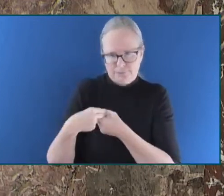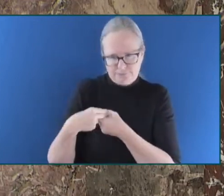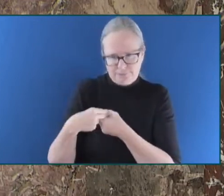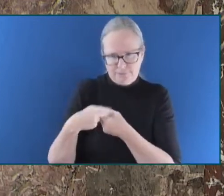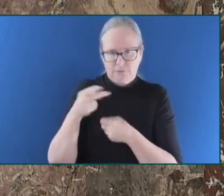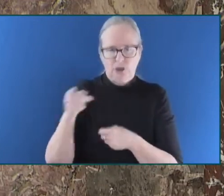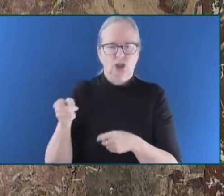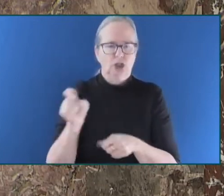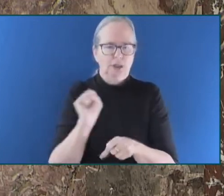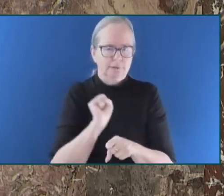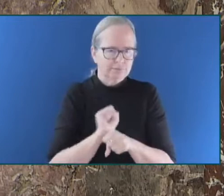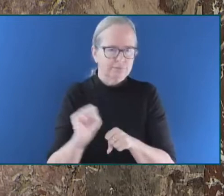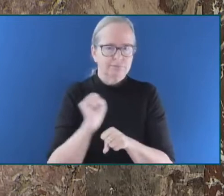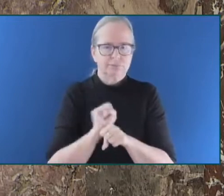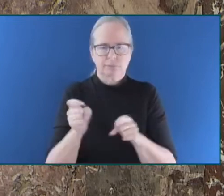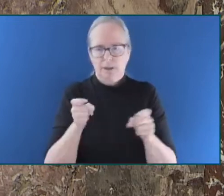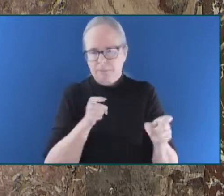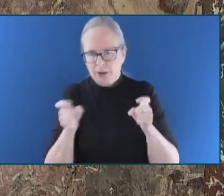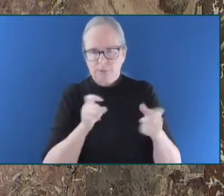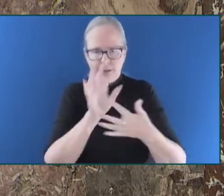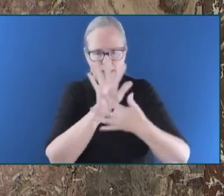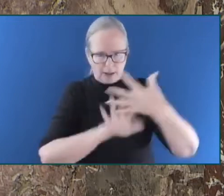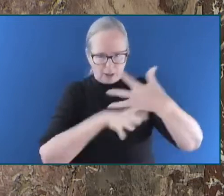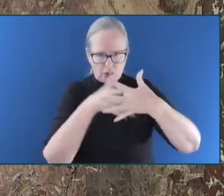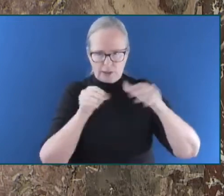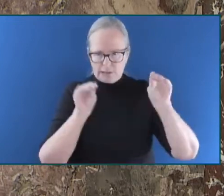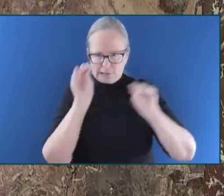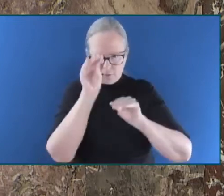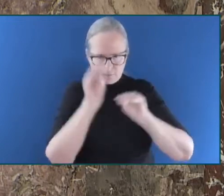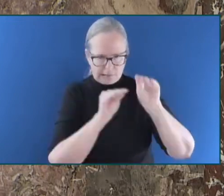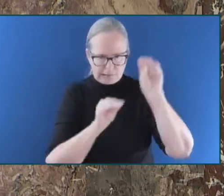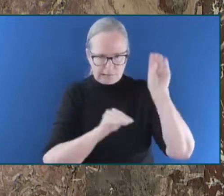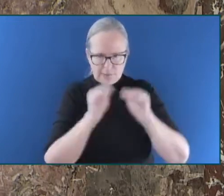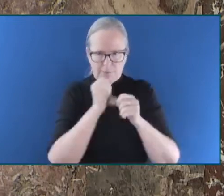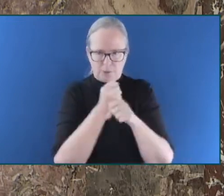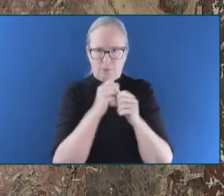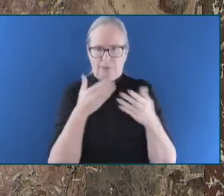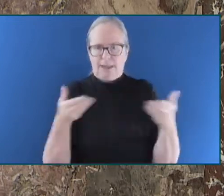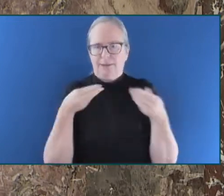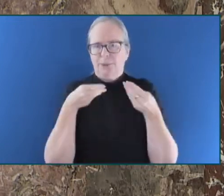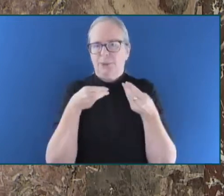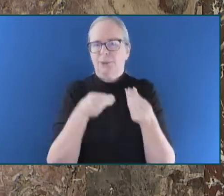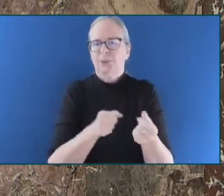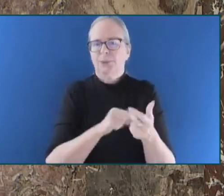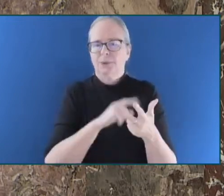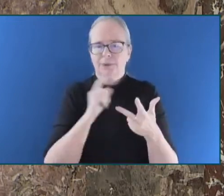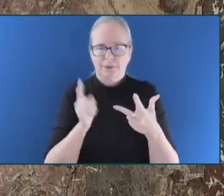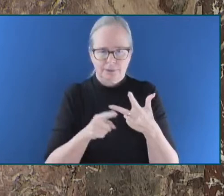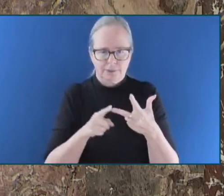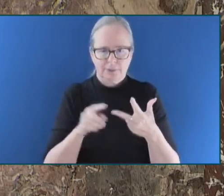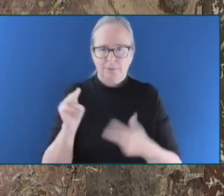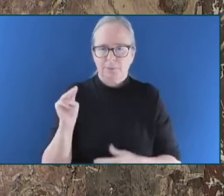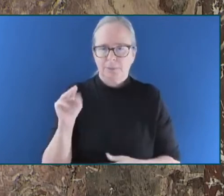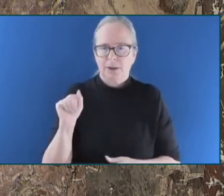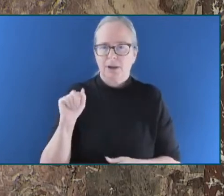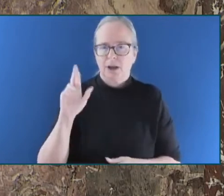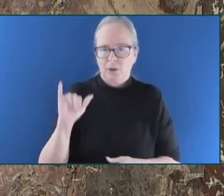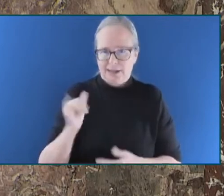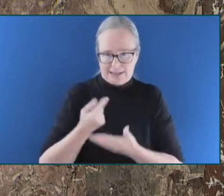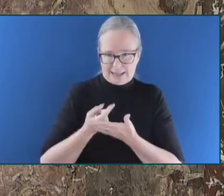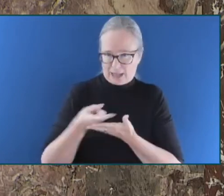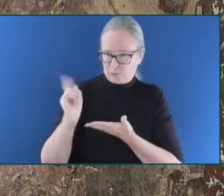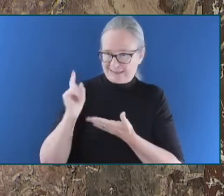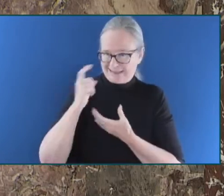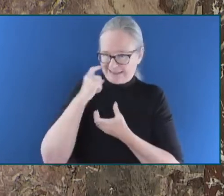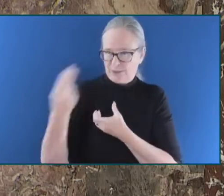fluid running smoothly. And Mary Ward joined us just this week as my new executive assistant